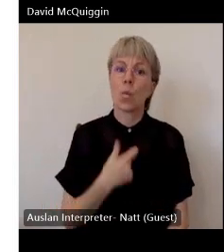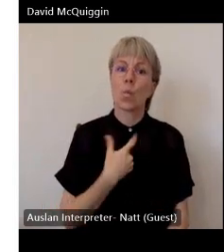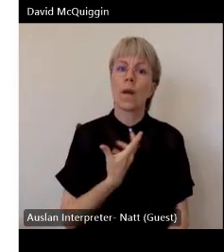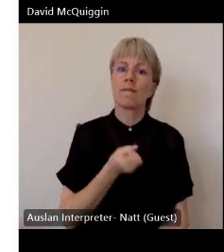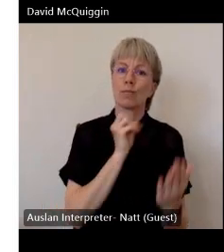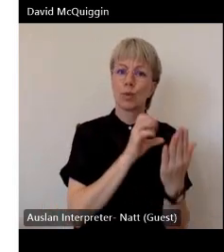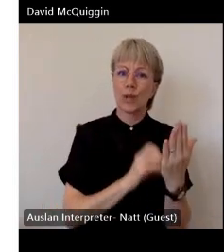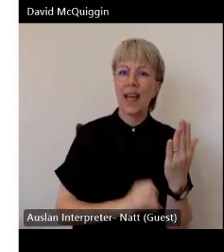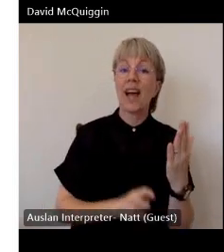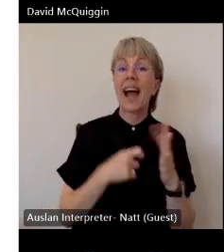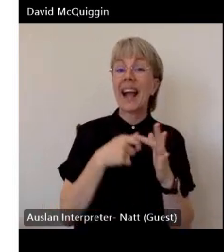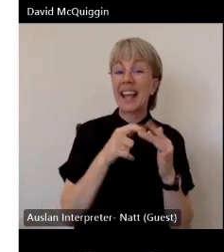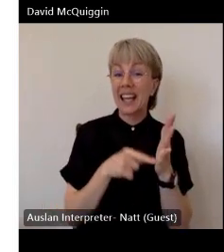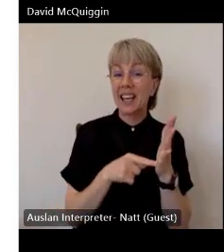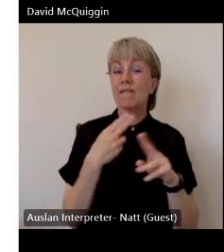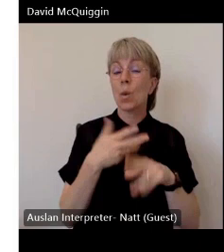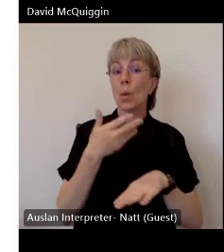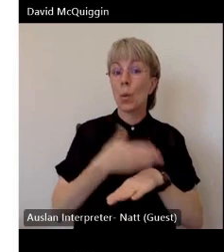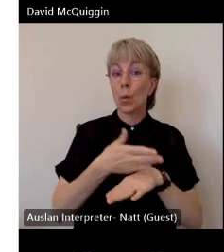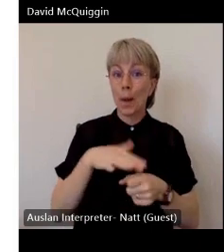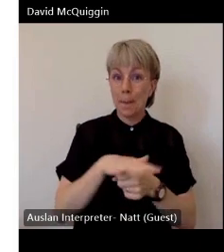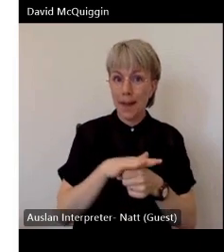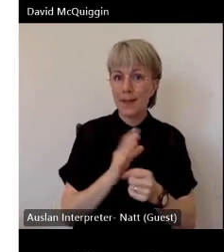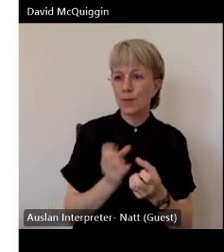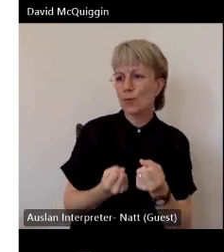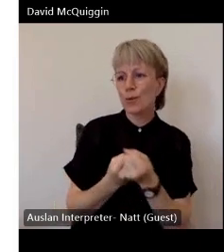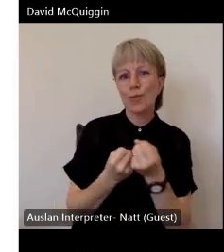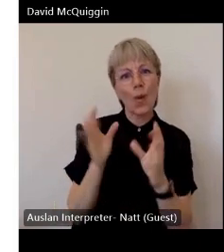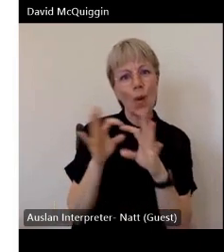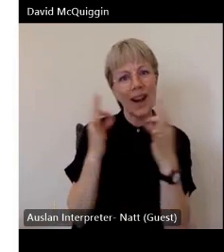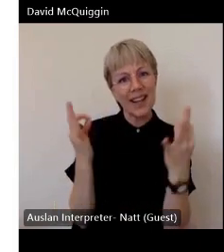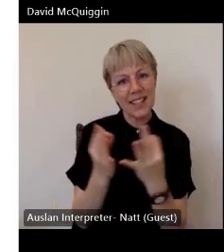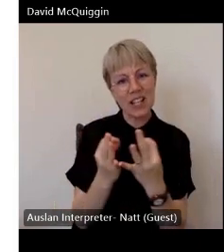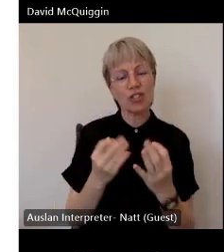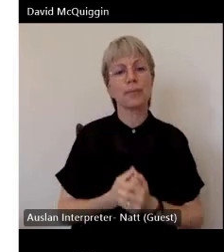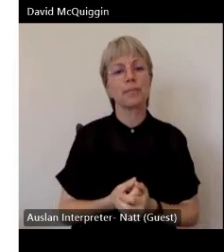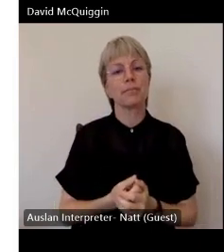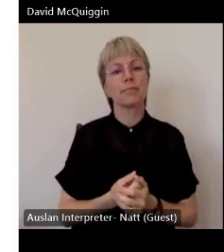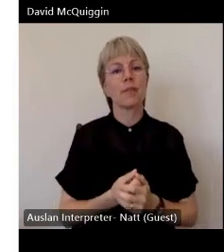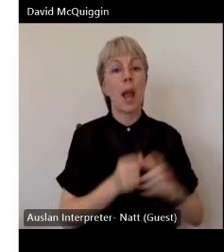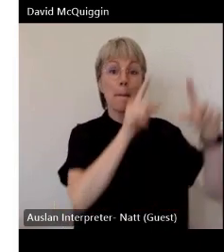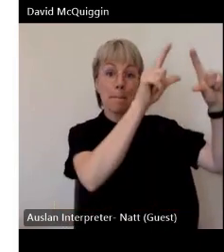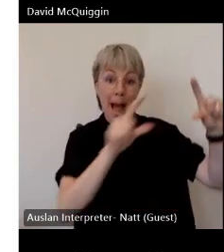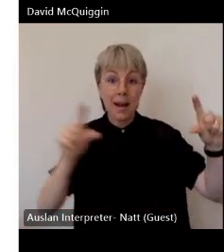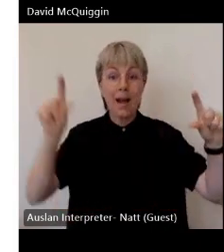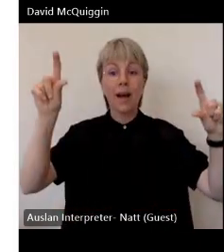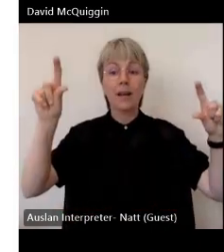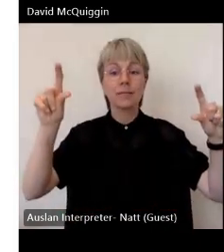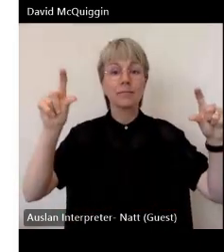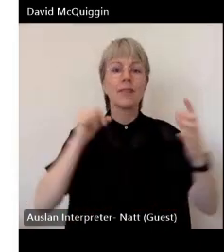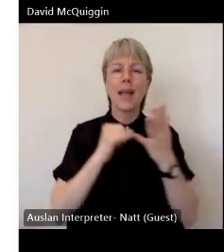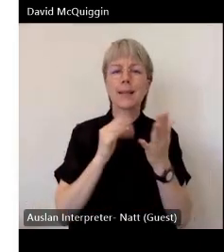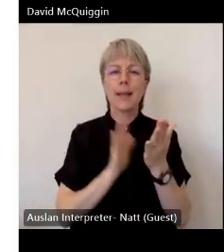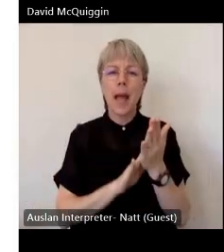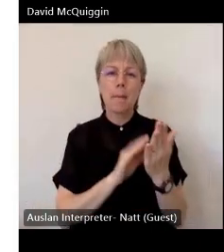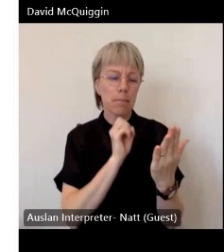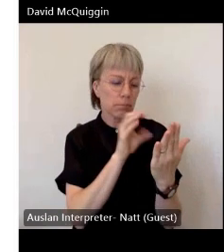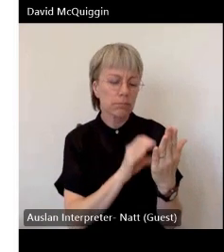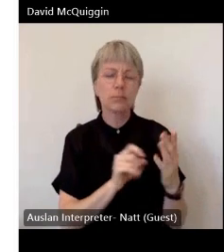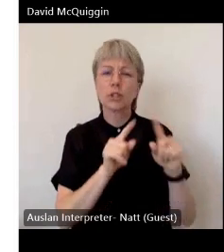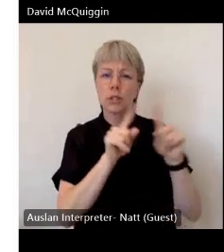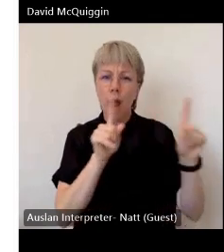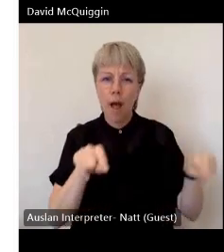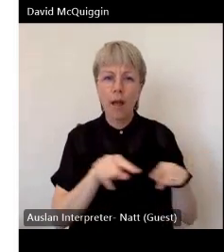kit with resources to support organisations. So this includes banners, social media tiles,